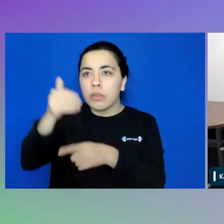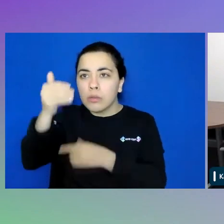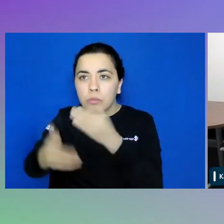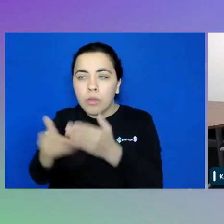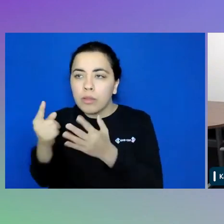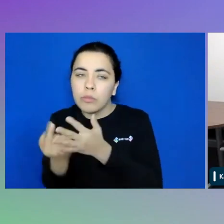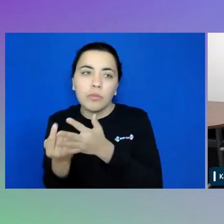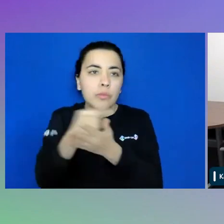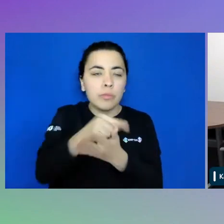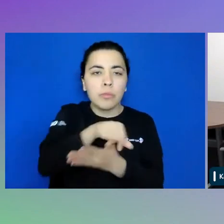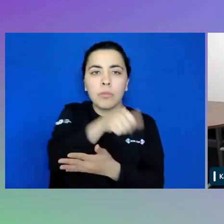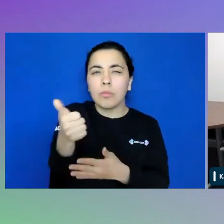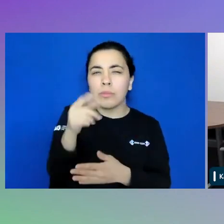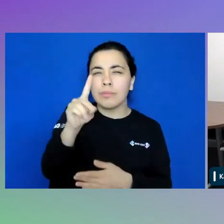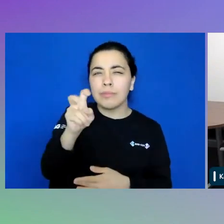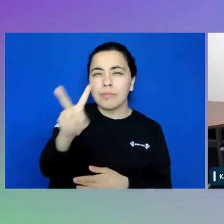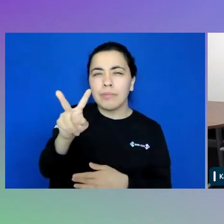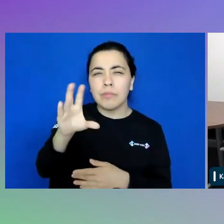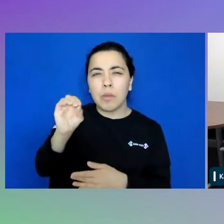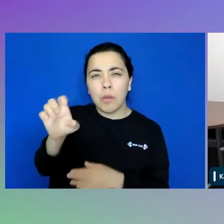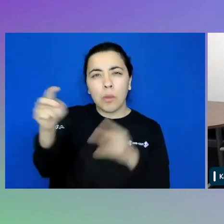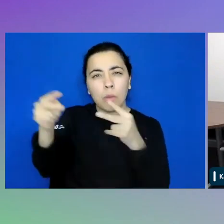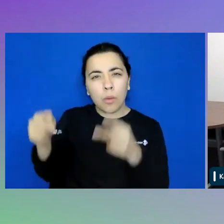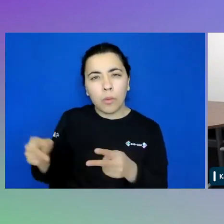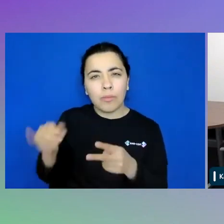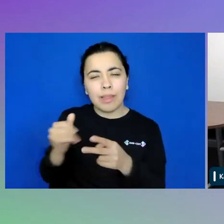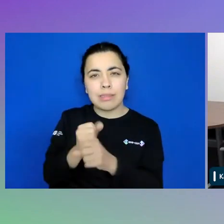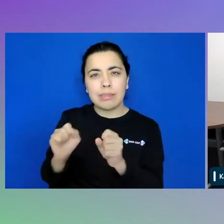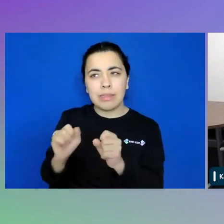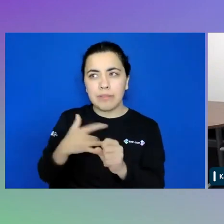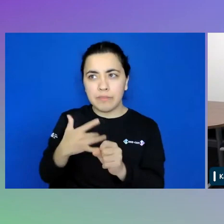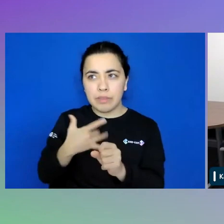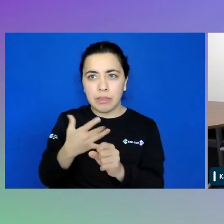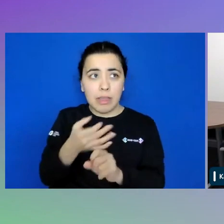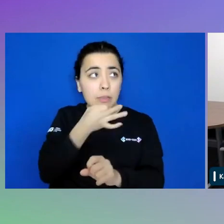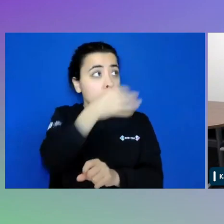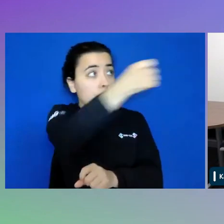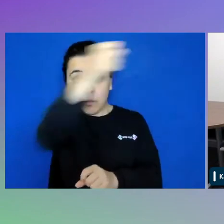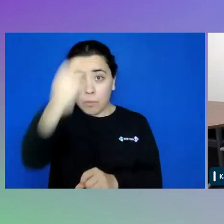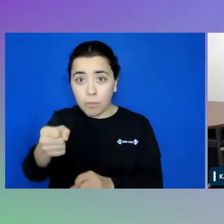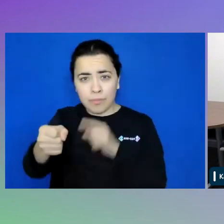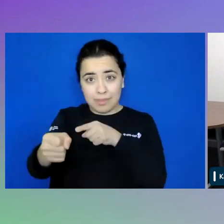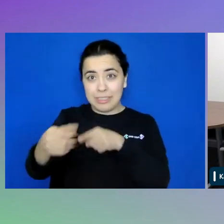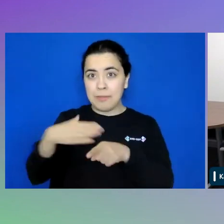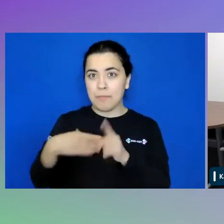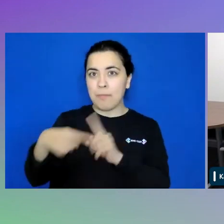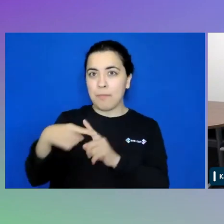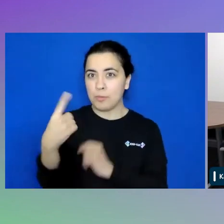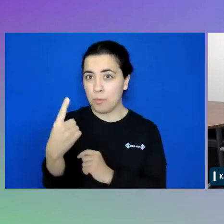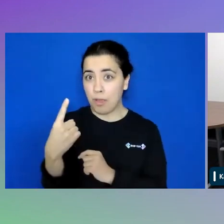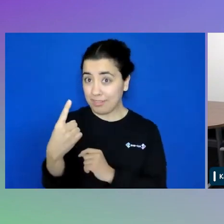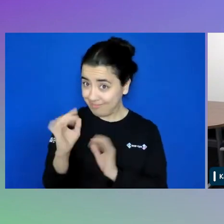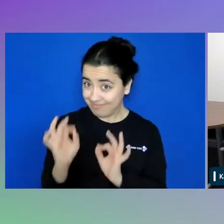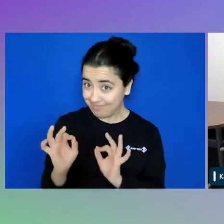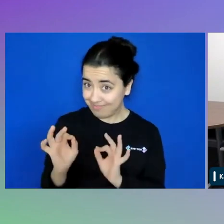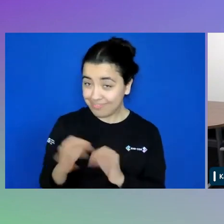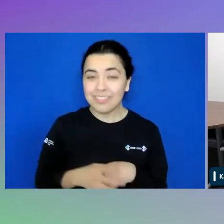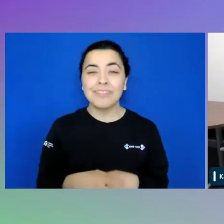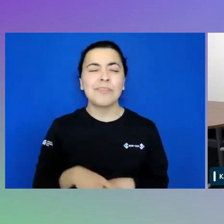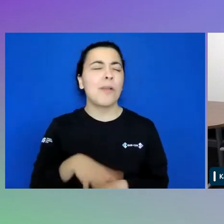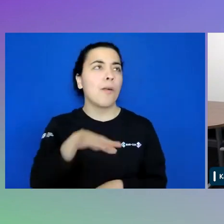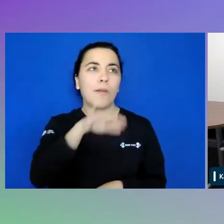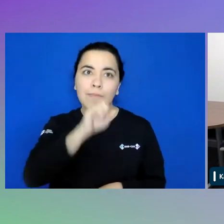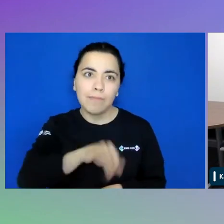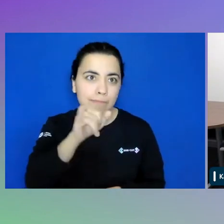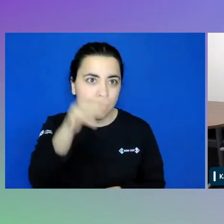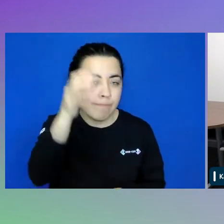with a safety net, pulling in Yep. experts when they feel out of depth. That's my plus one smile. I love it. I really love